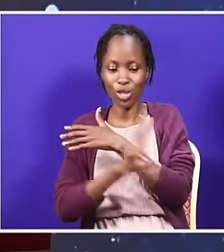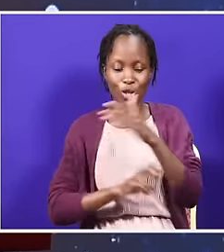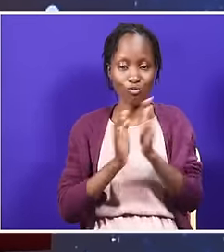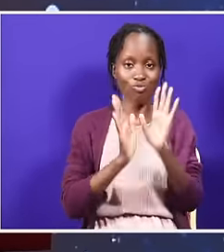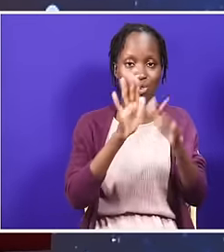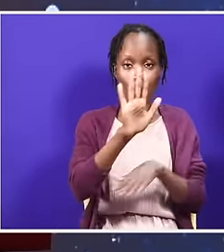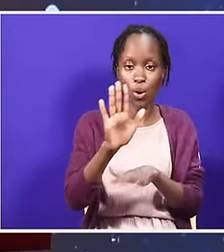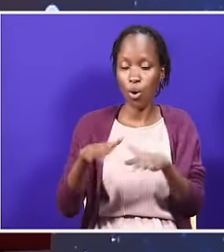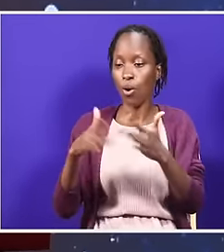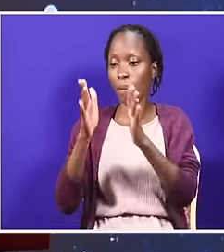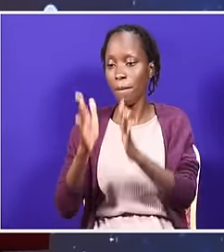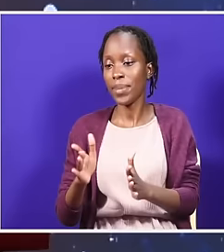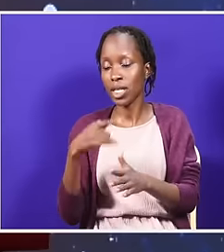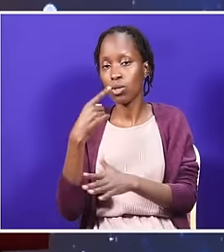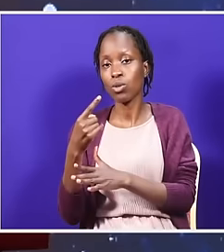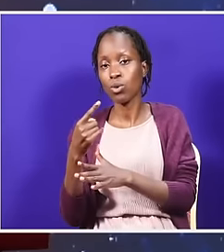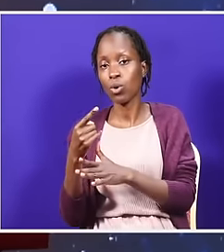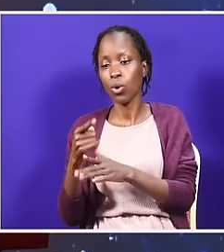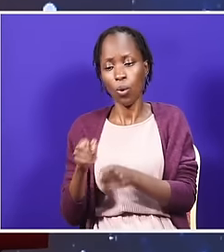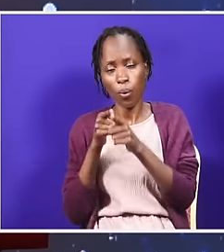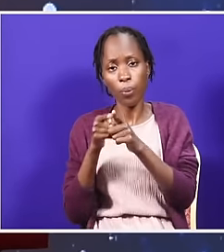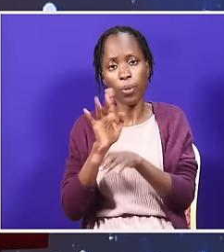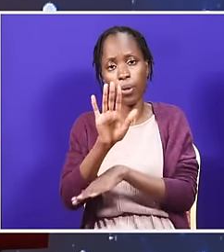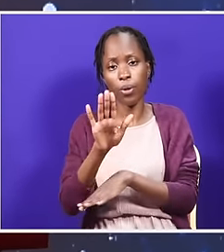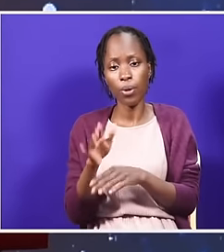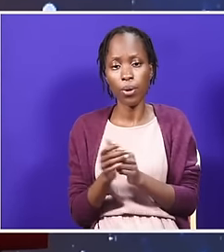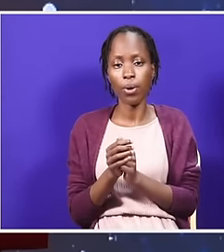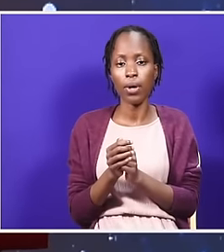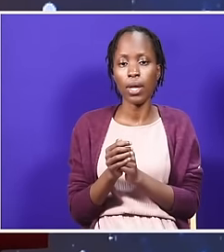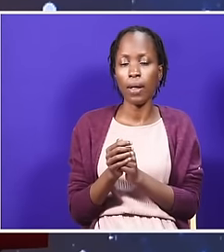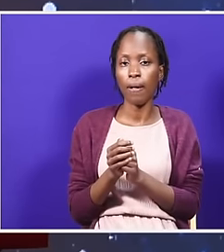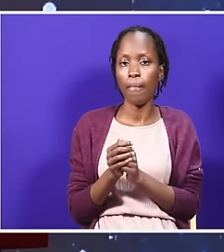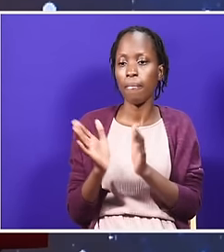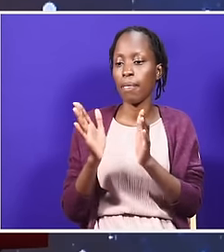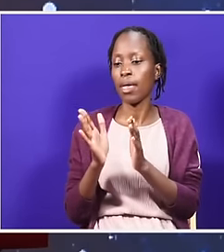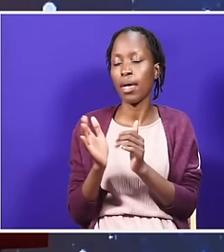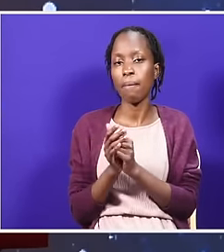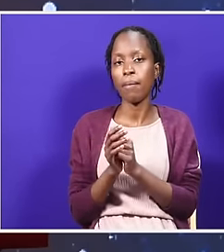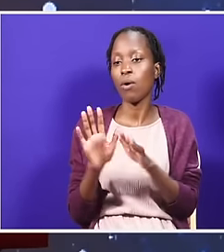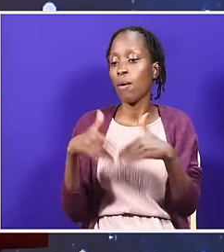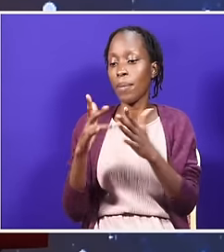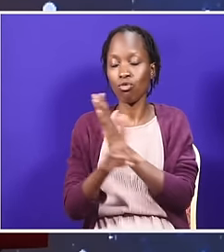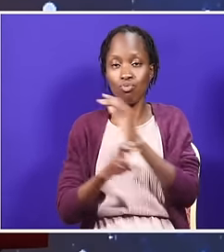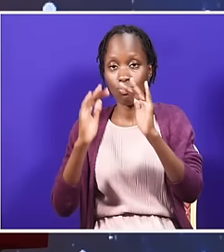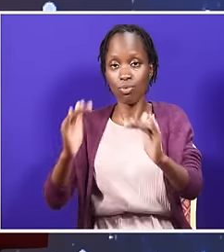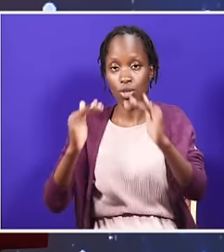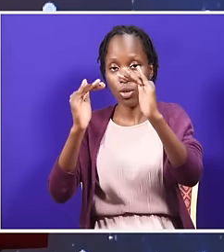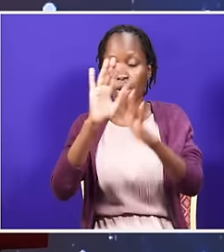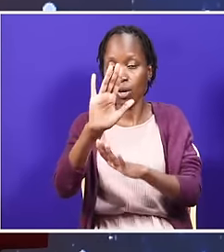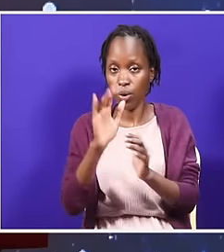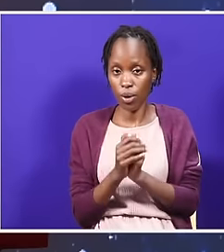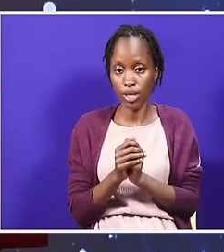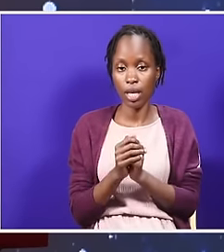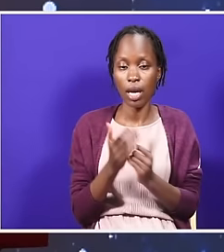got someone who threatened you or someone you hold dear, and you didn't get that promotion. Your dreams have been